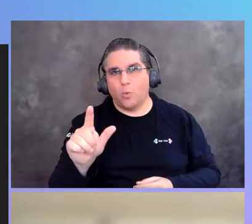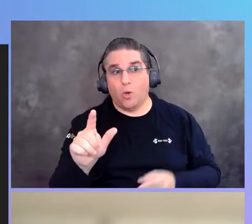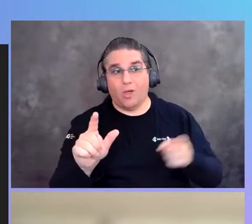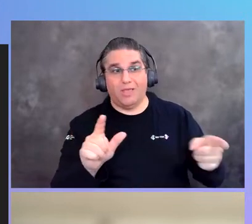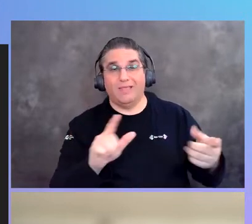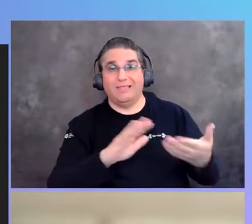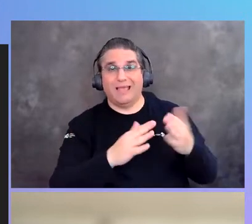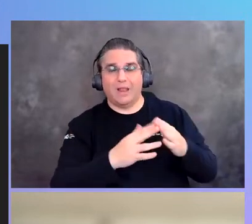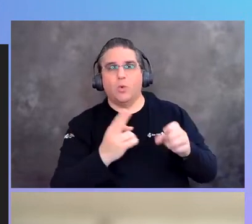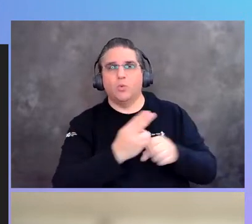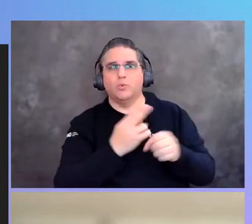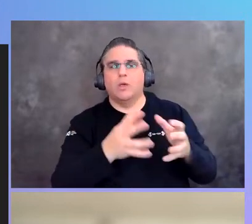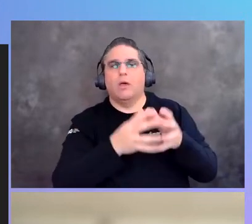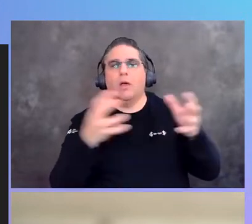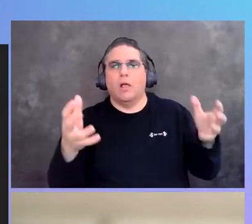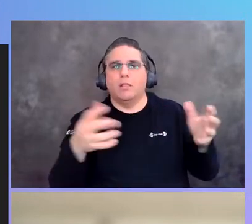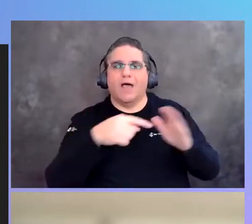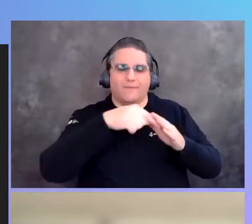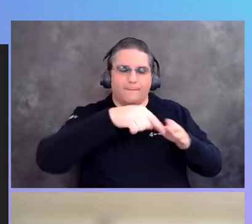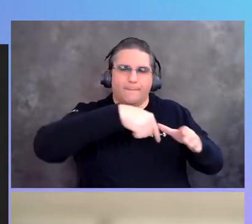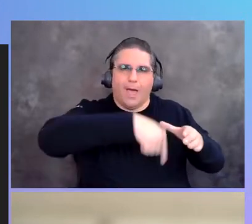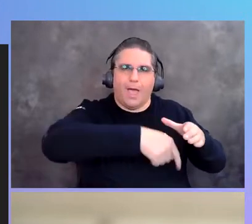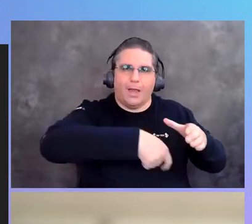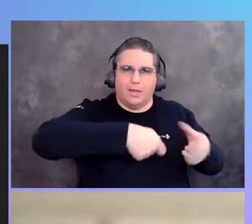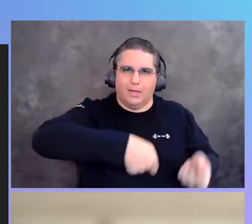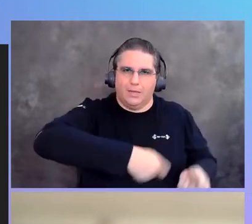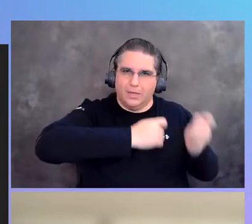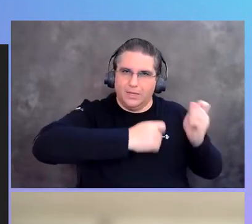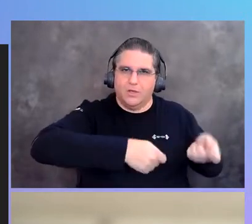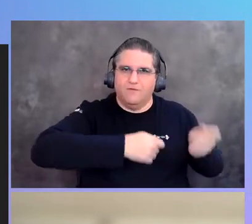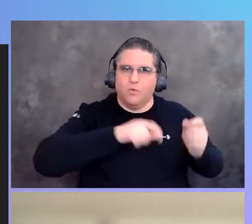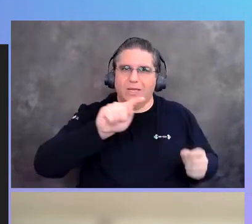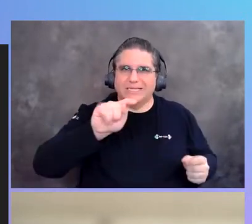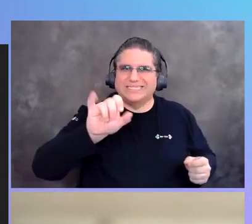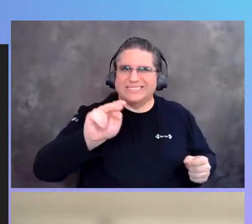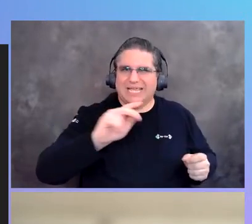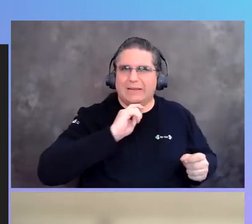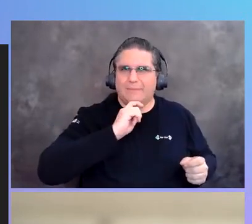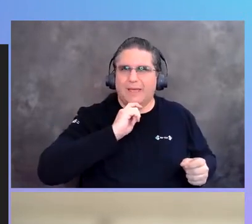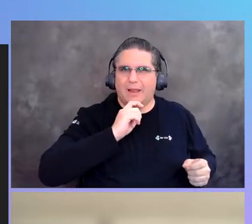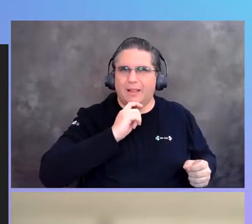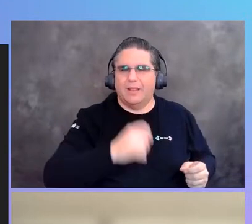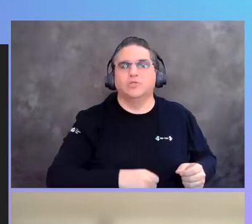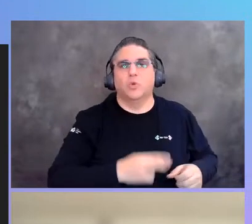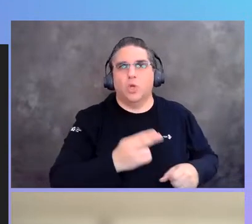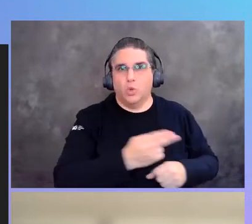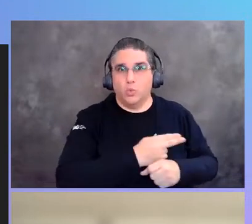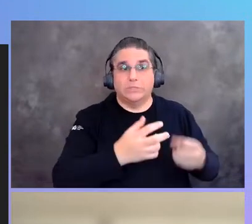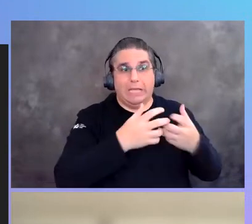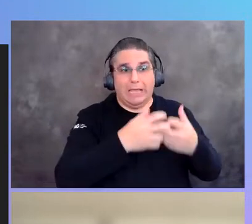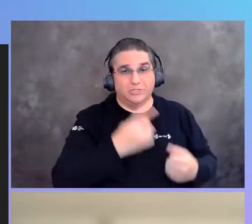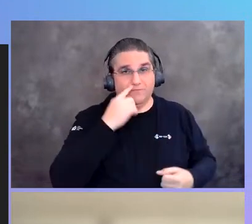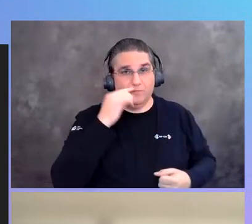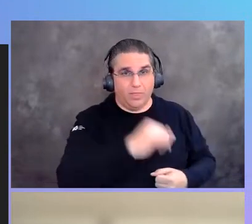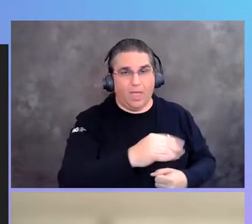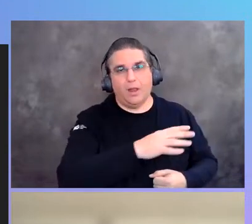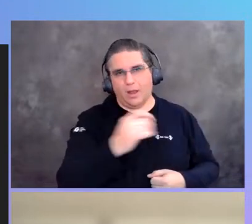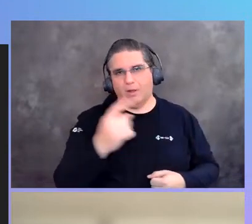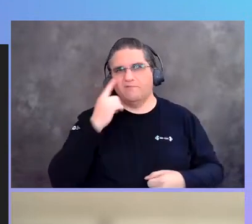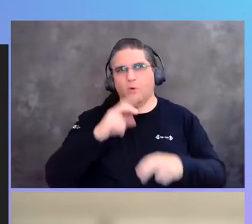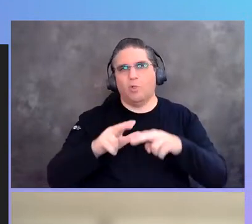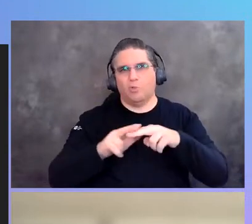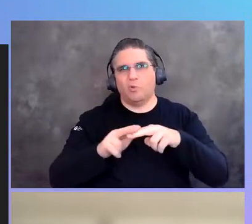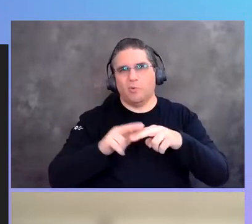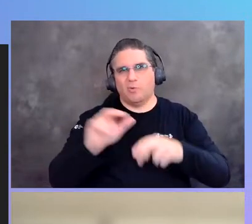tin mines, and they used those steam engines in there and into locomotives as well. He also went